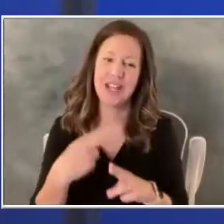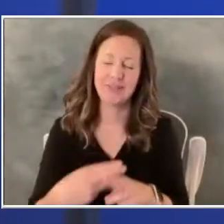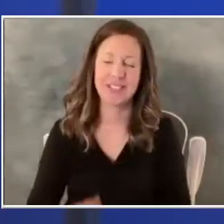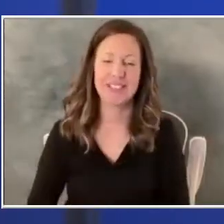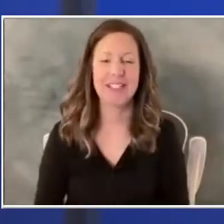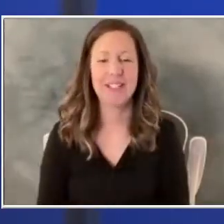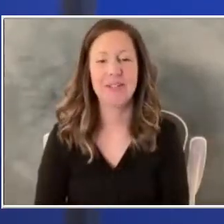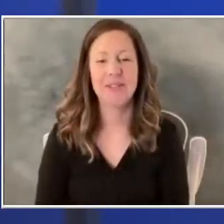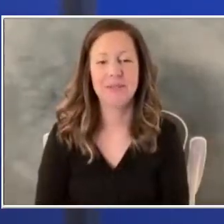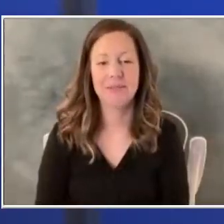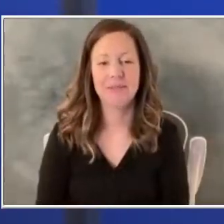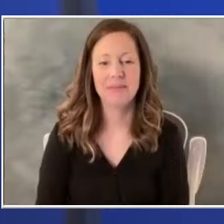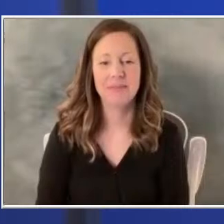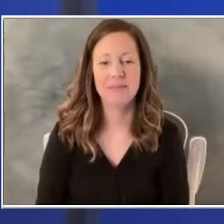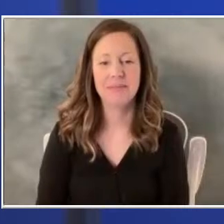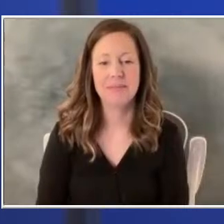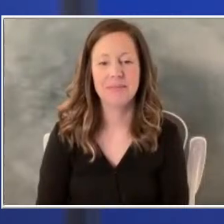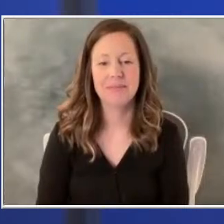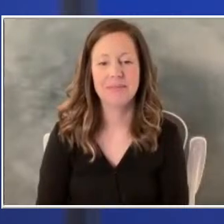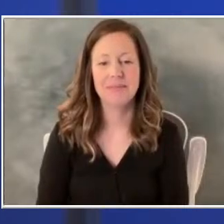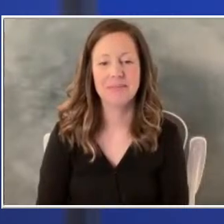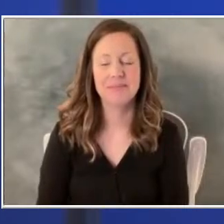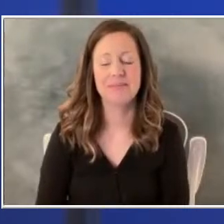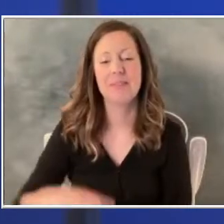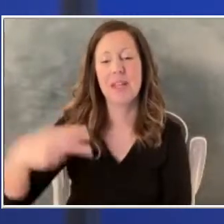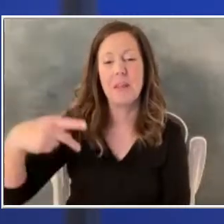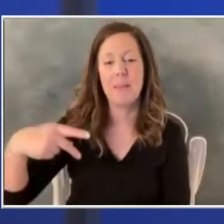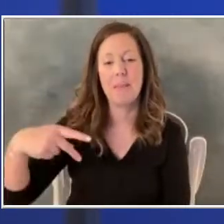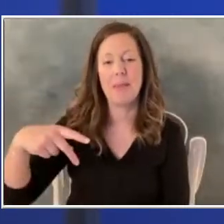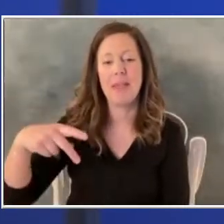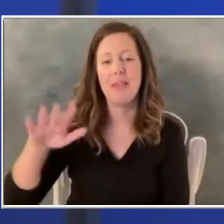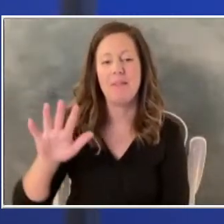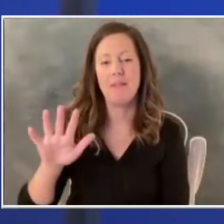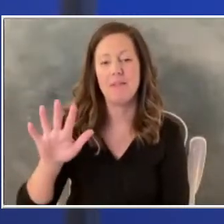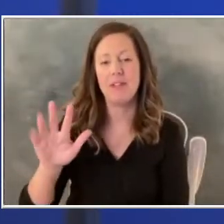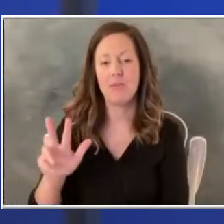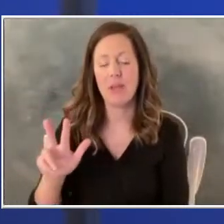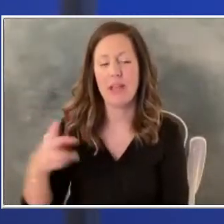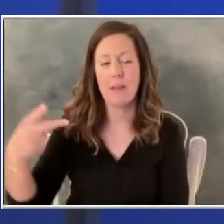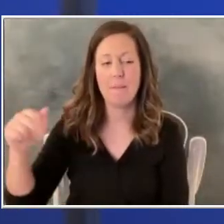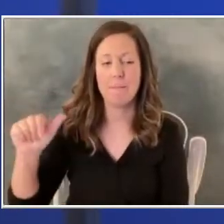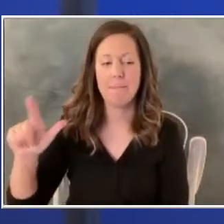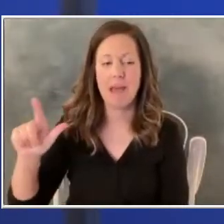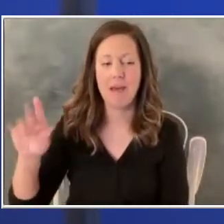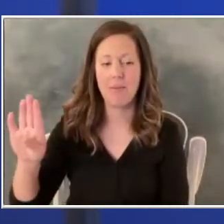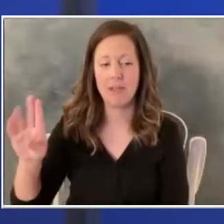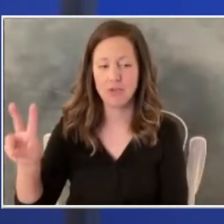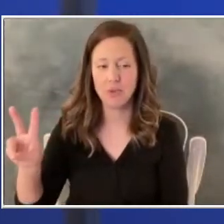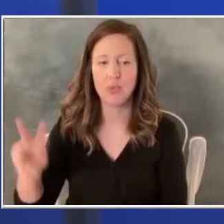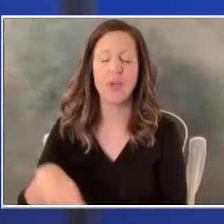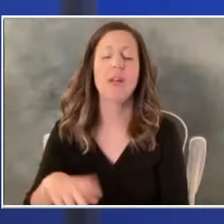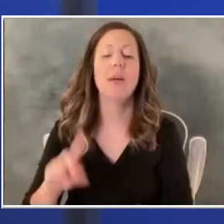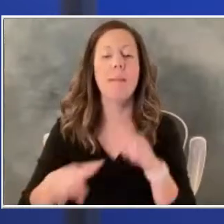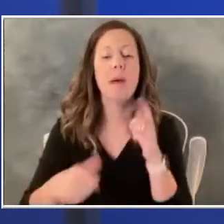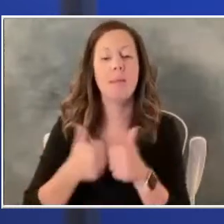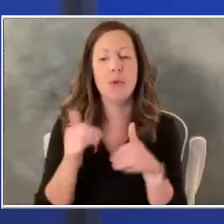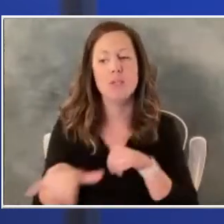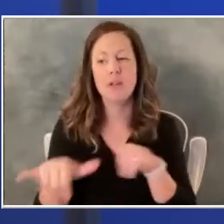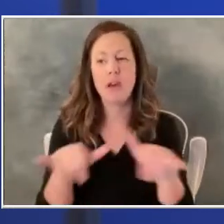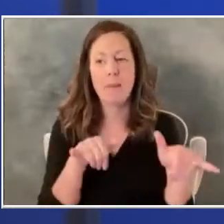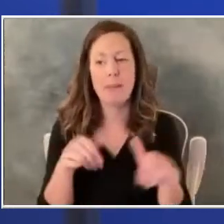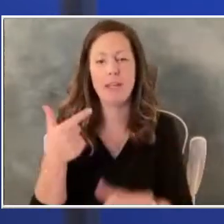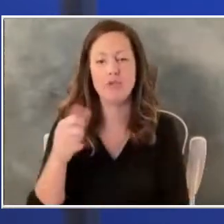Things like PALB2, P53, but the most common ones are genes that